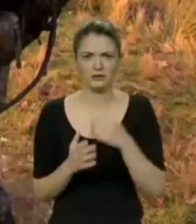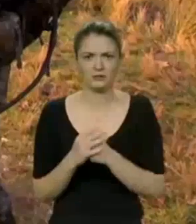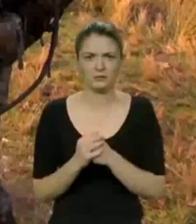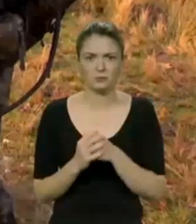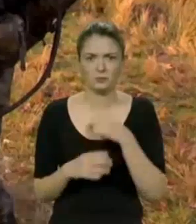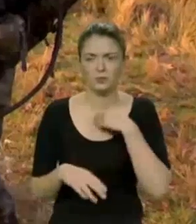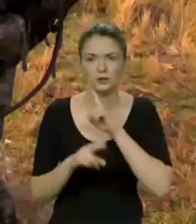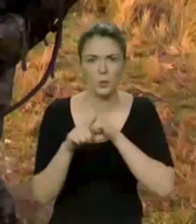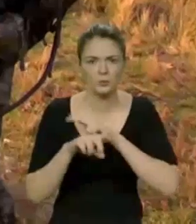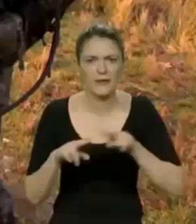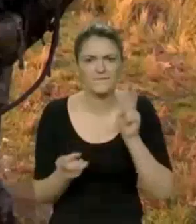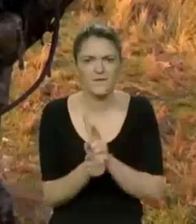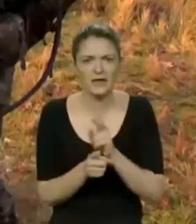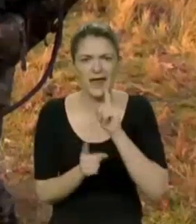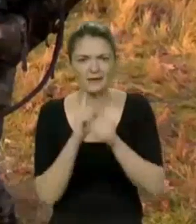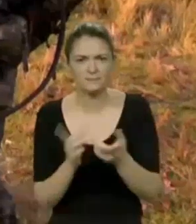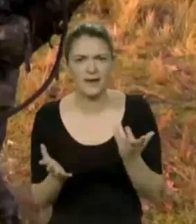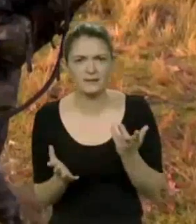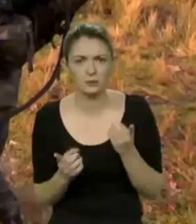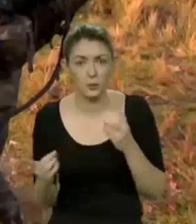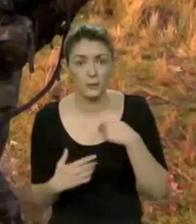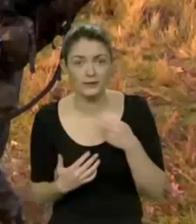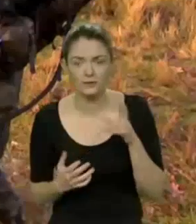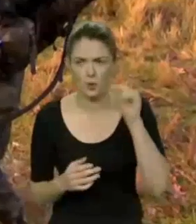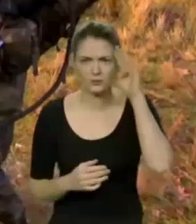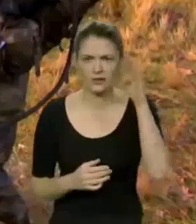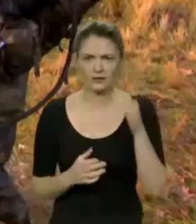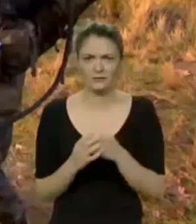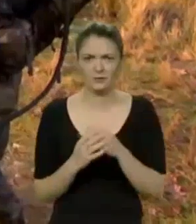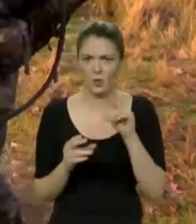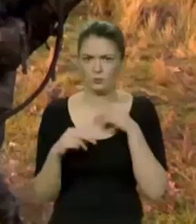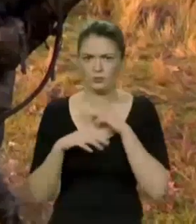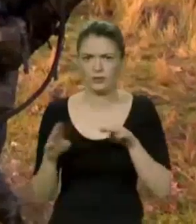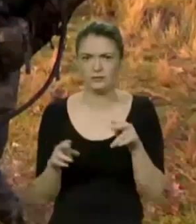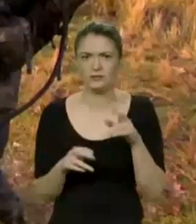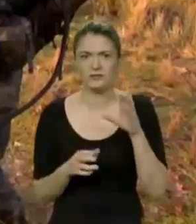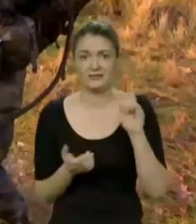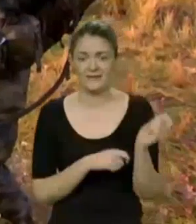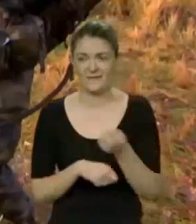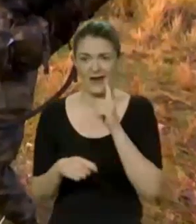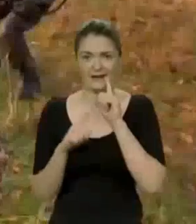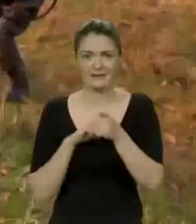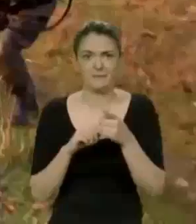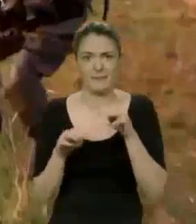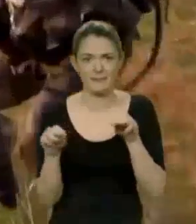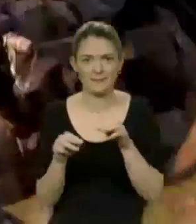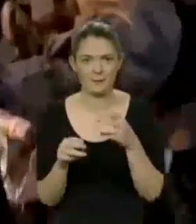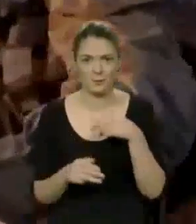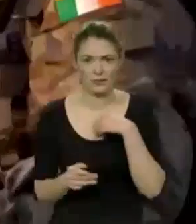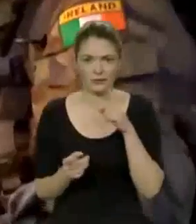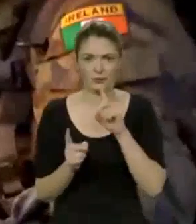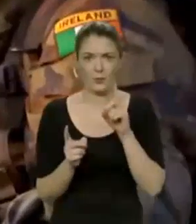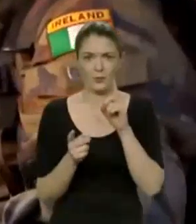NCOs, No, don't we not? Sergeant. No, we don't. We don't do that. Civvies back answer people. We don't back answer NCOs. Hold it